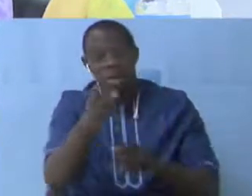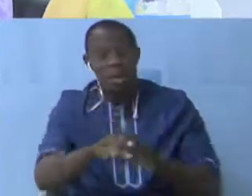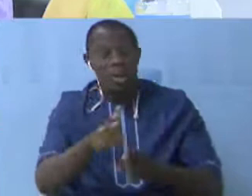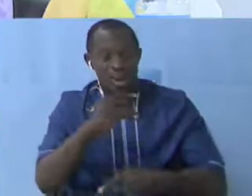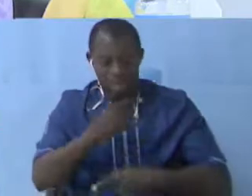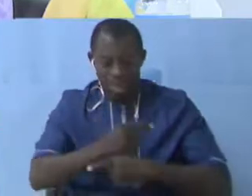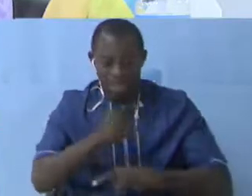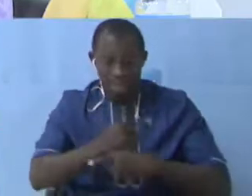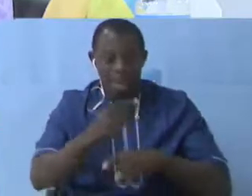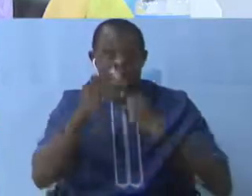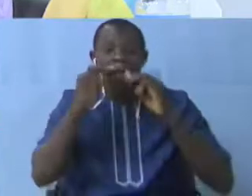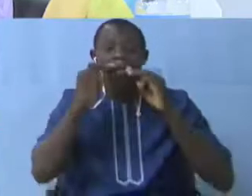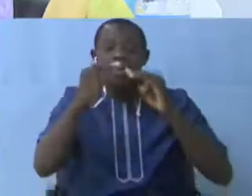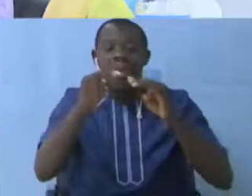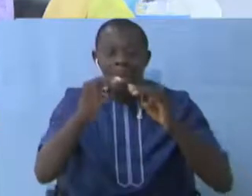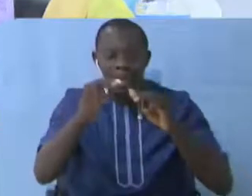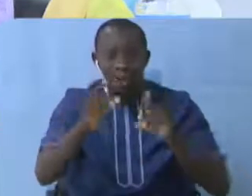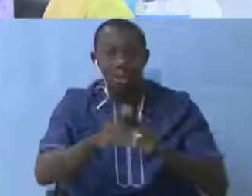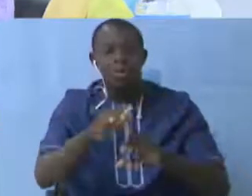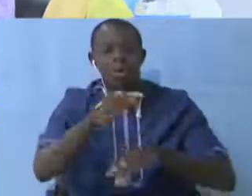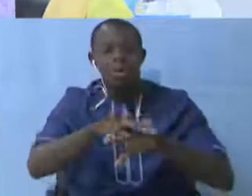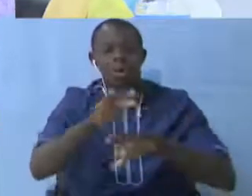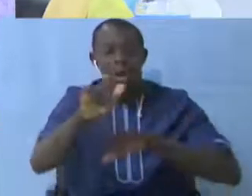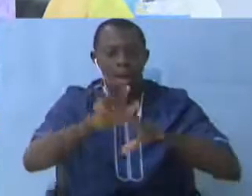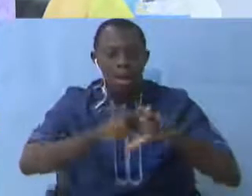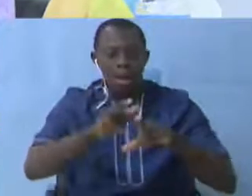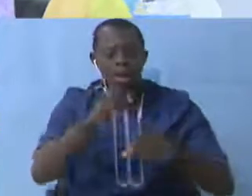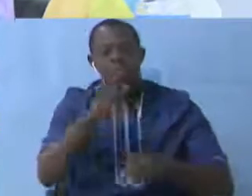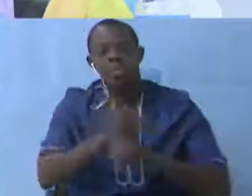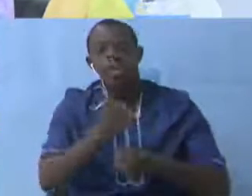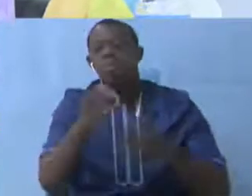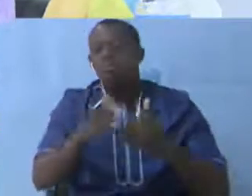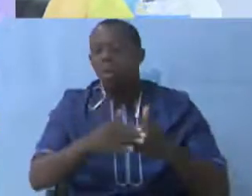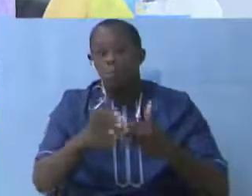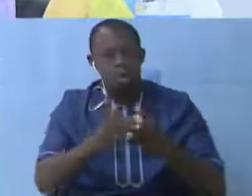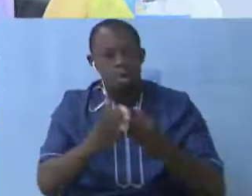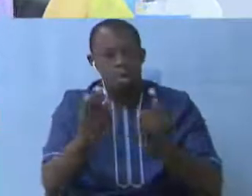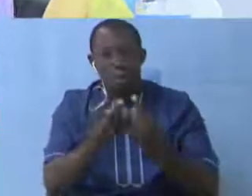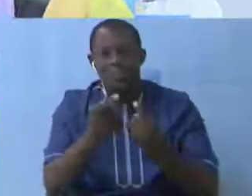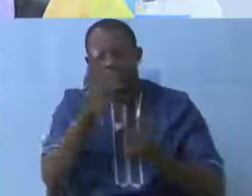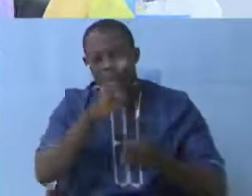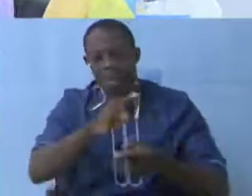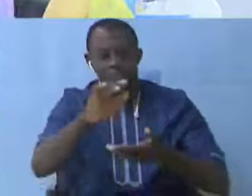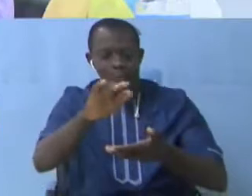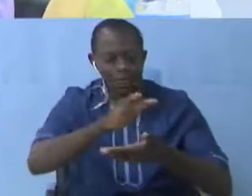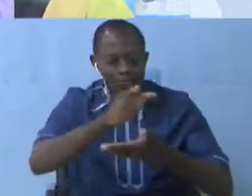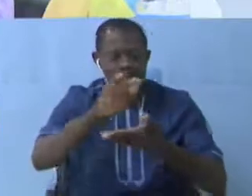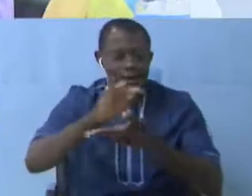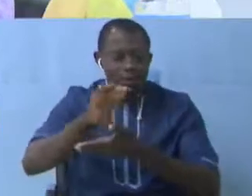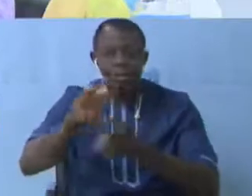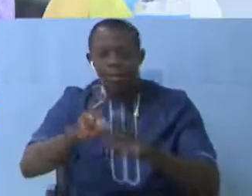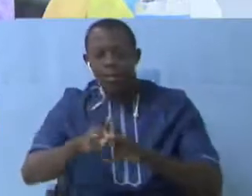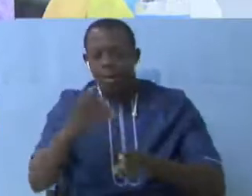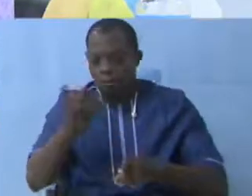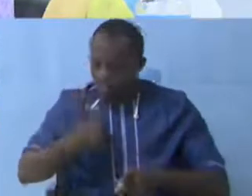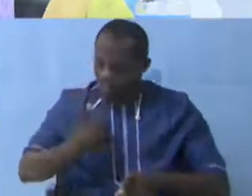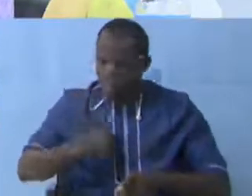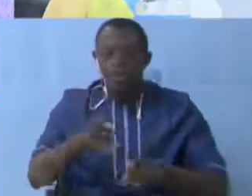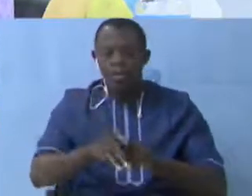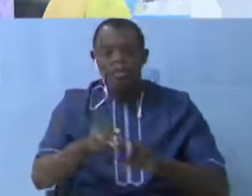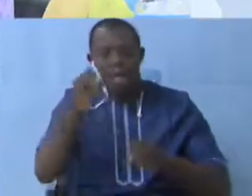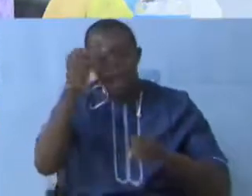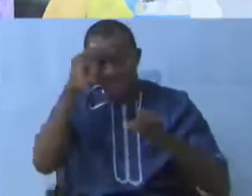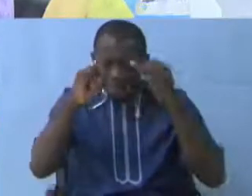media, especially in the diaspora, play a critical role in mobilizing public opinion, helping Gambians to come together,